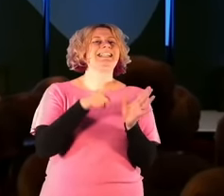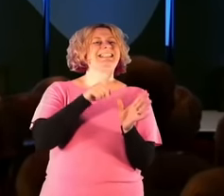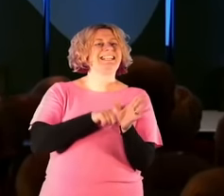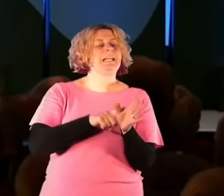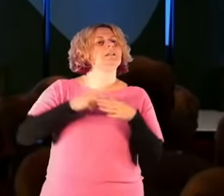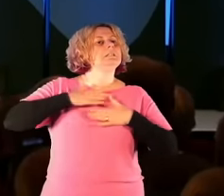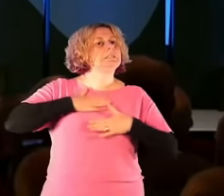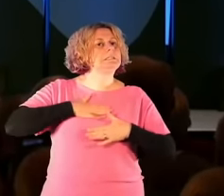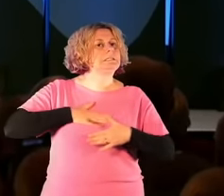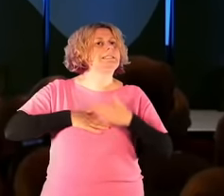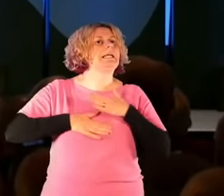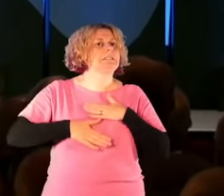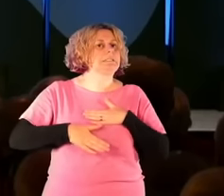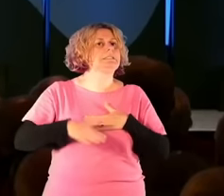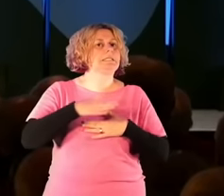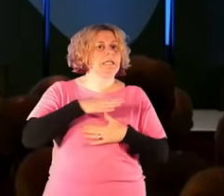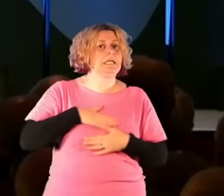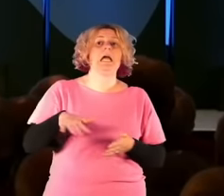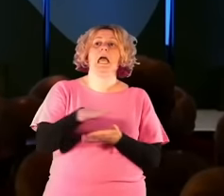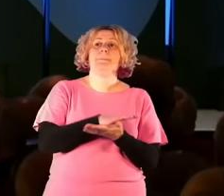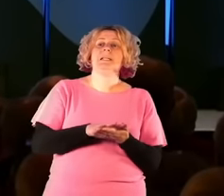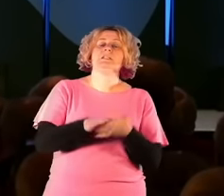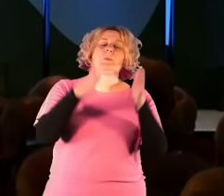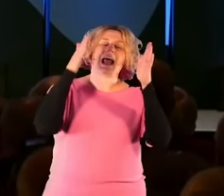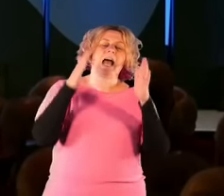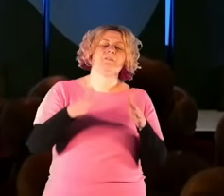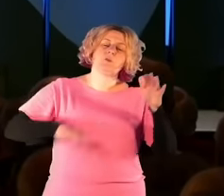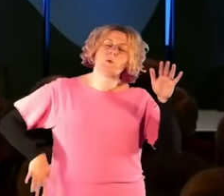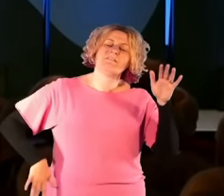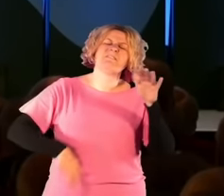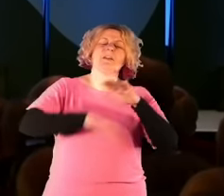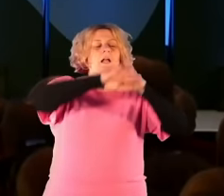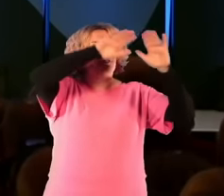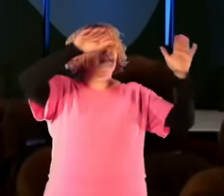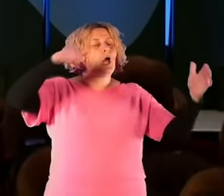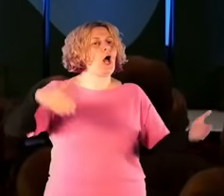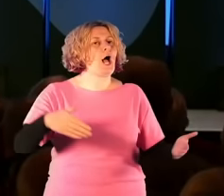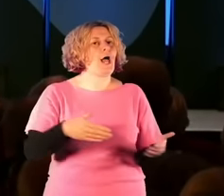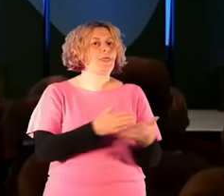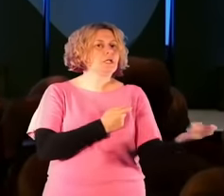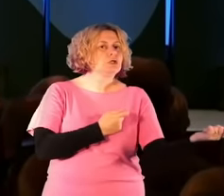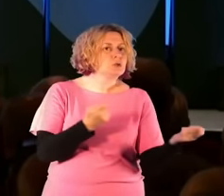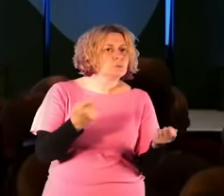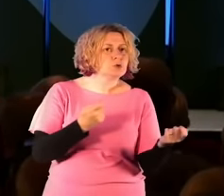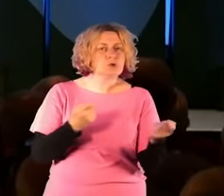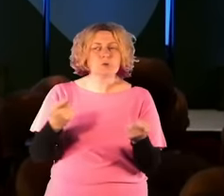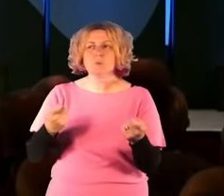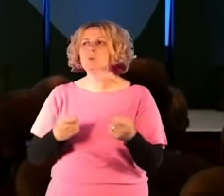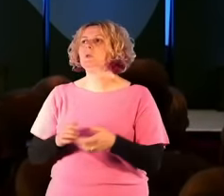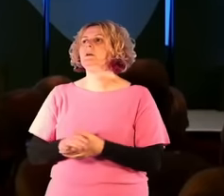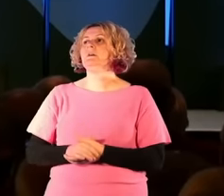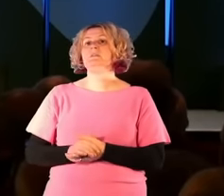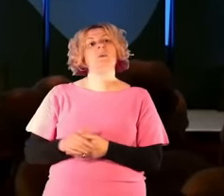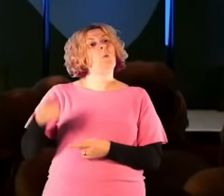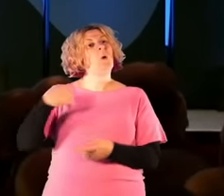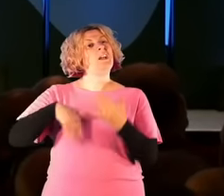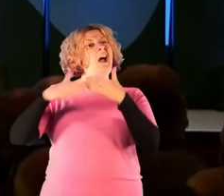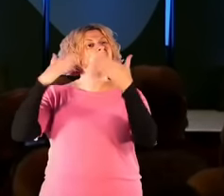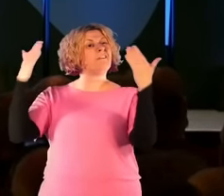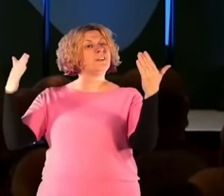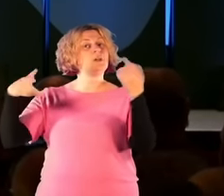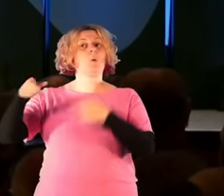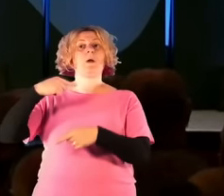to fill the earth and to subdue it. It's a whole life thing. And so what will we do in heaven? We won't just sing God's praises. We